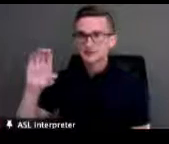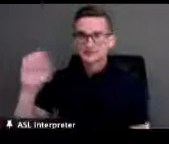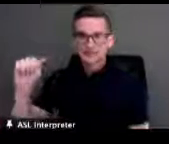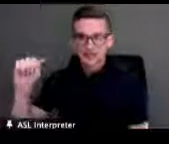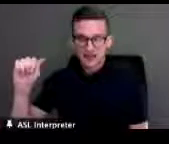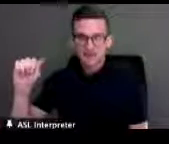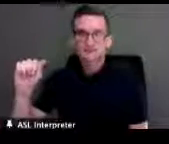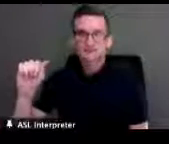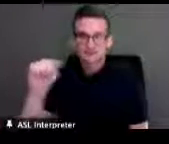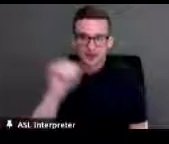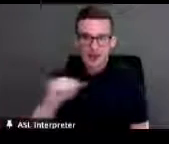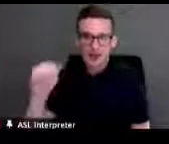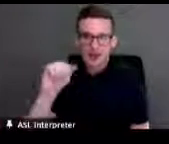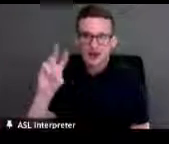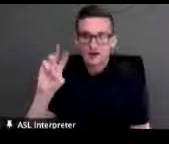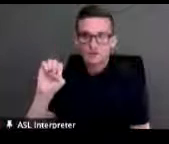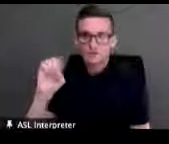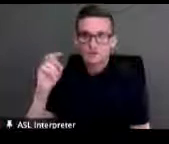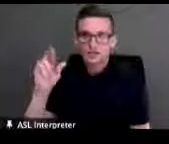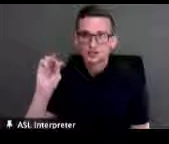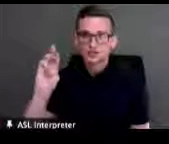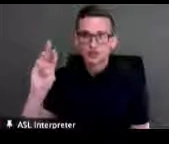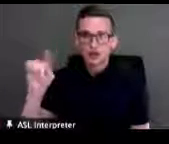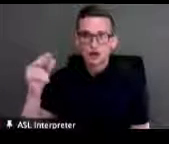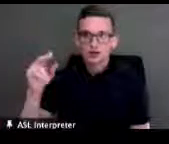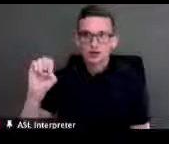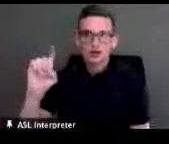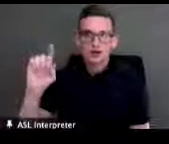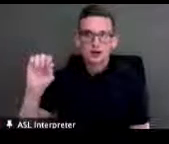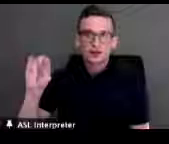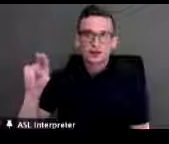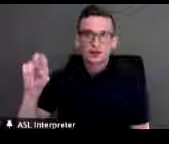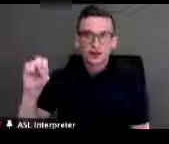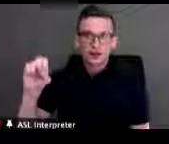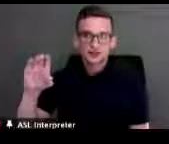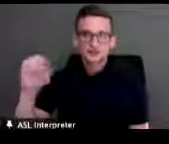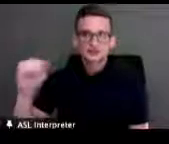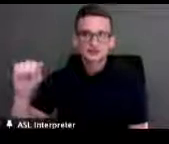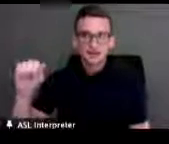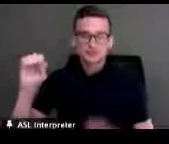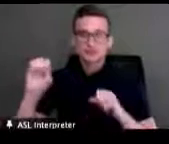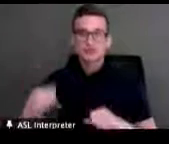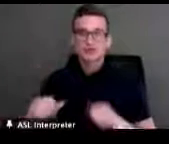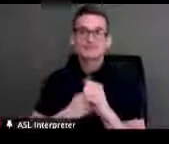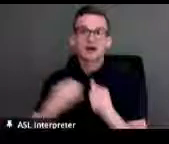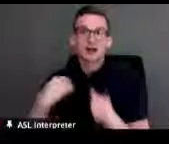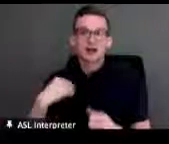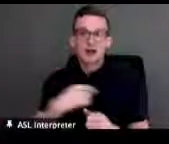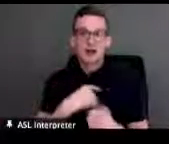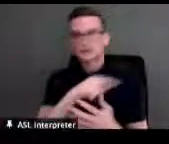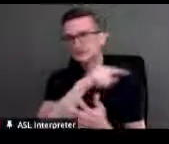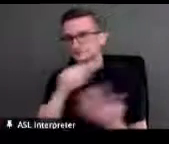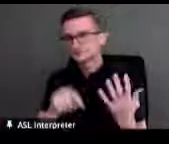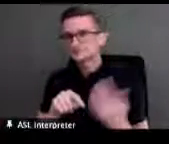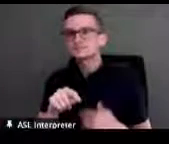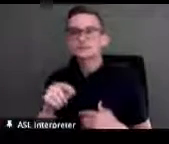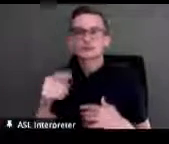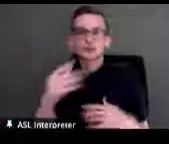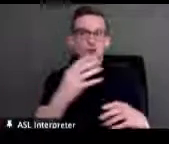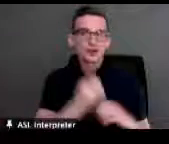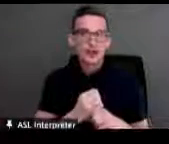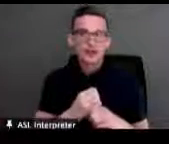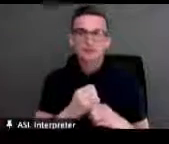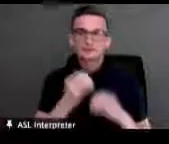Lines CA. And you could follow us on social media to get some useful information